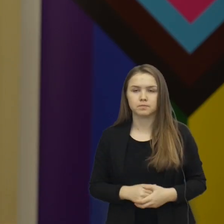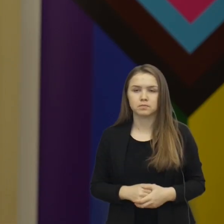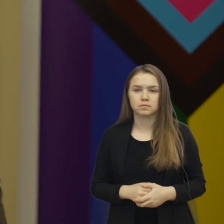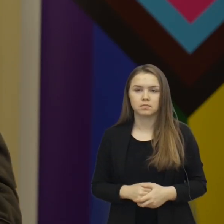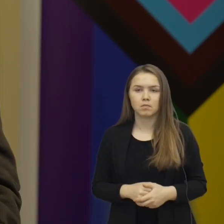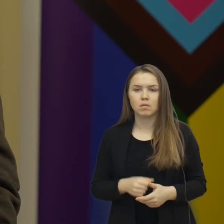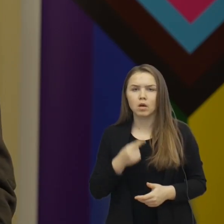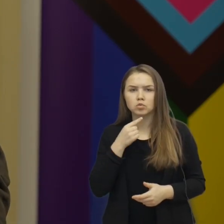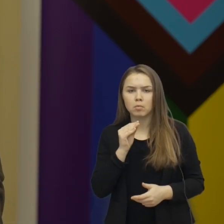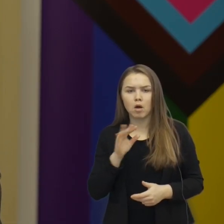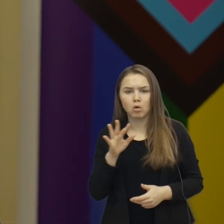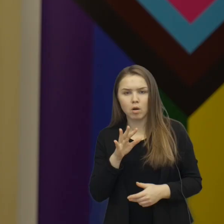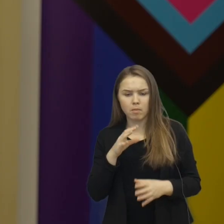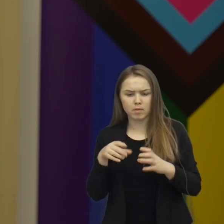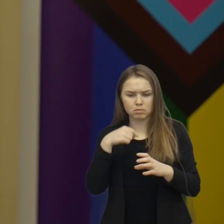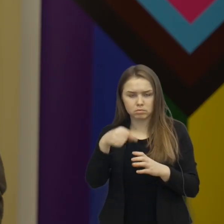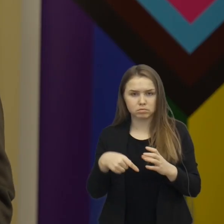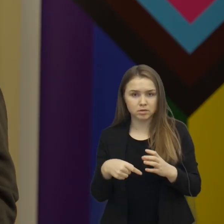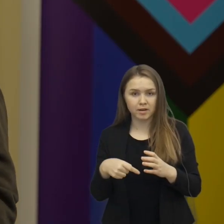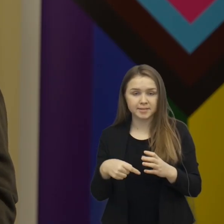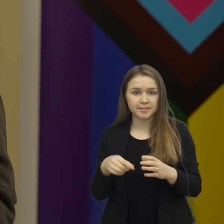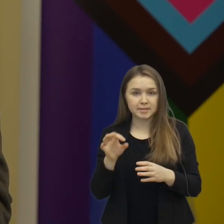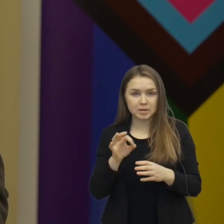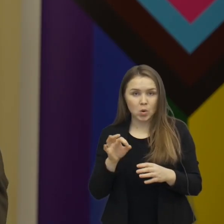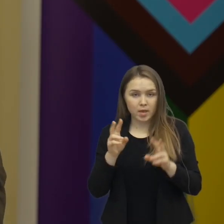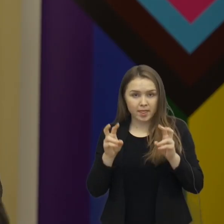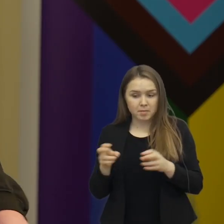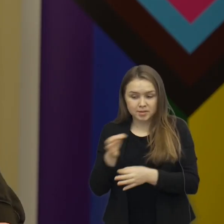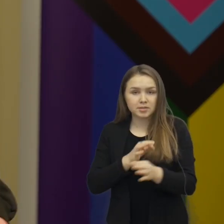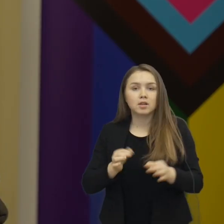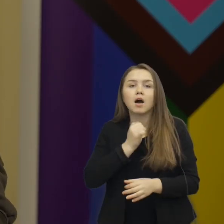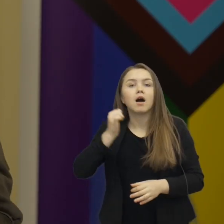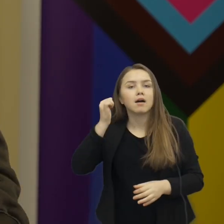ir Europoje, ir pasaulyje. Ačiū visiems dalyvavusiems ir